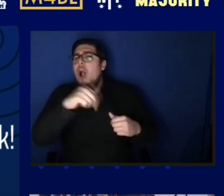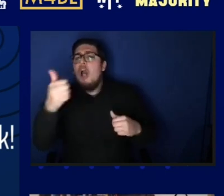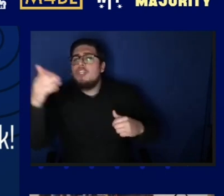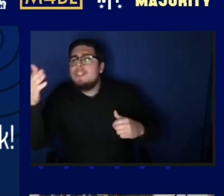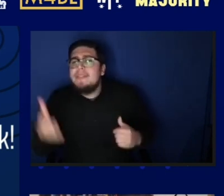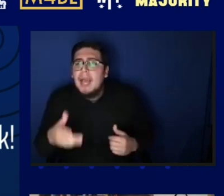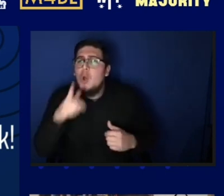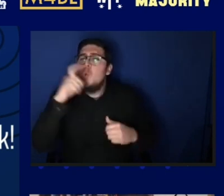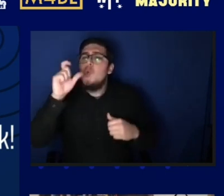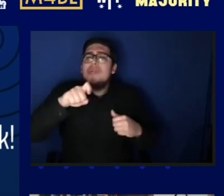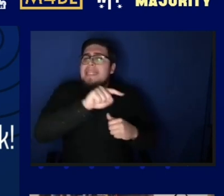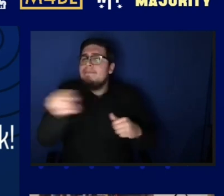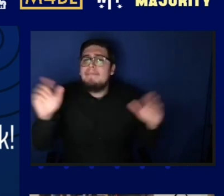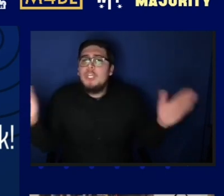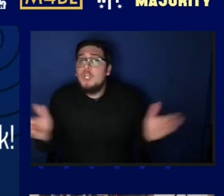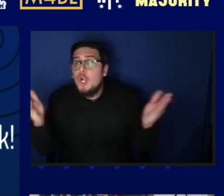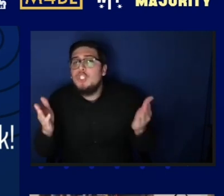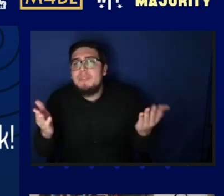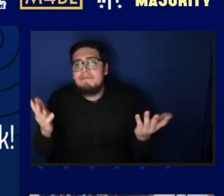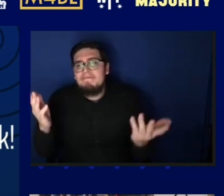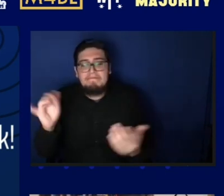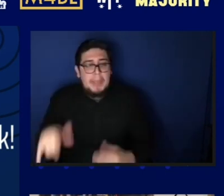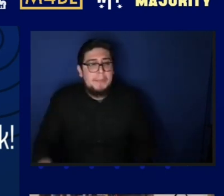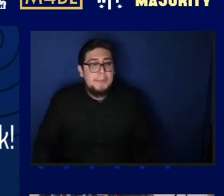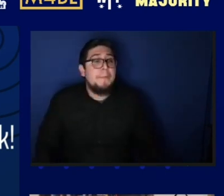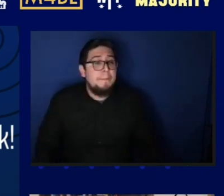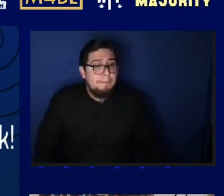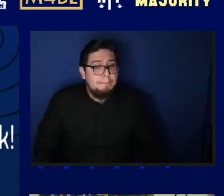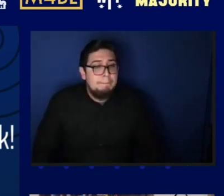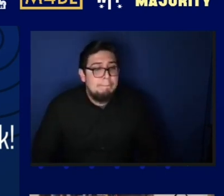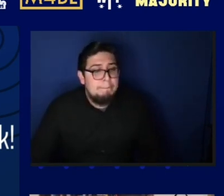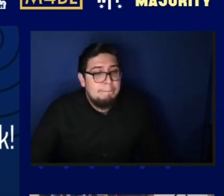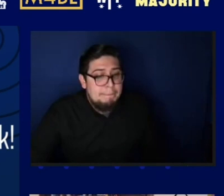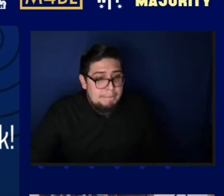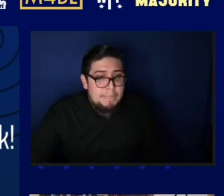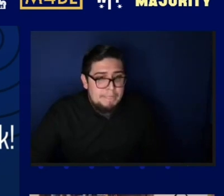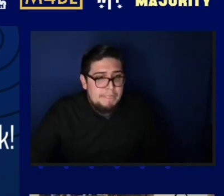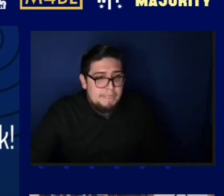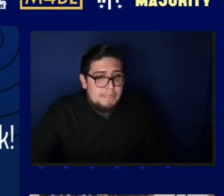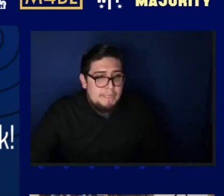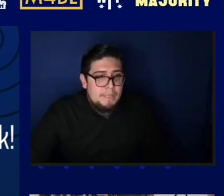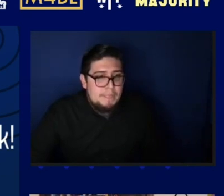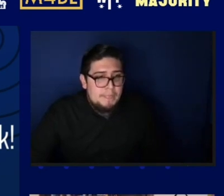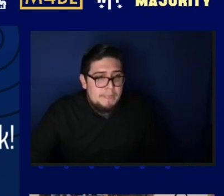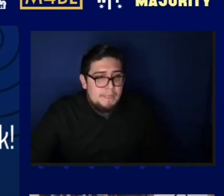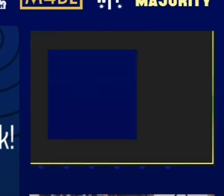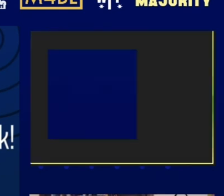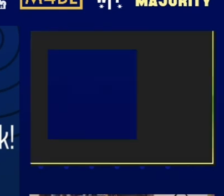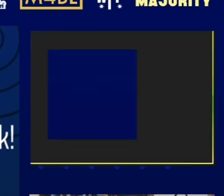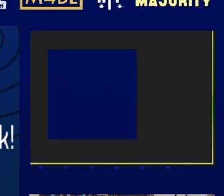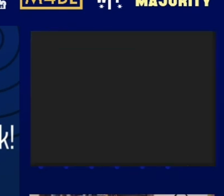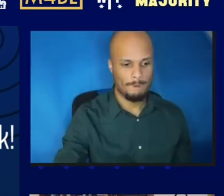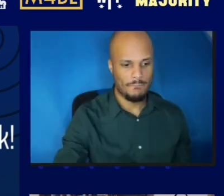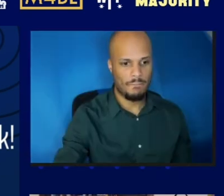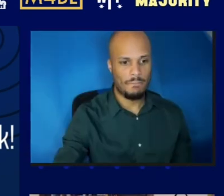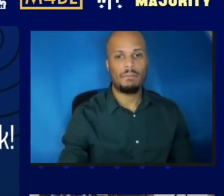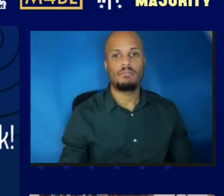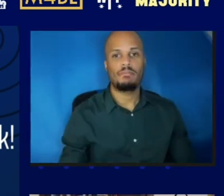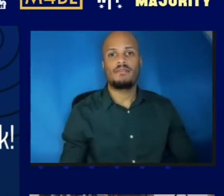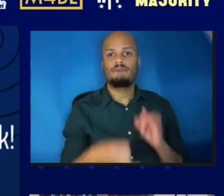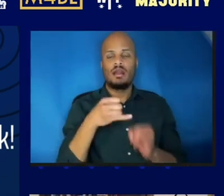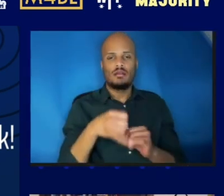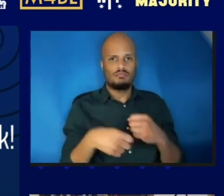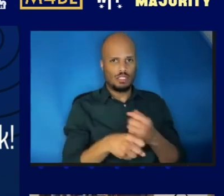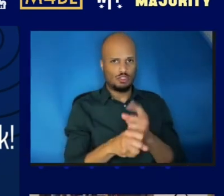right? These are their coworkers. And then the final goal, Shauna said this, make an explicit ask.